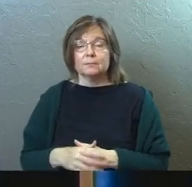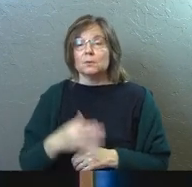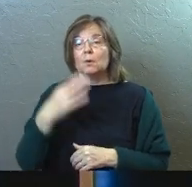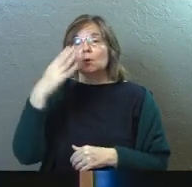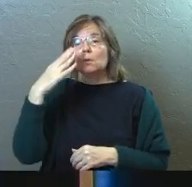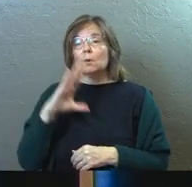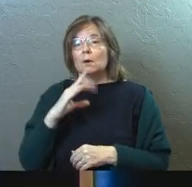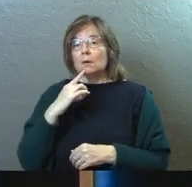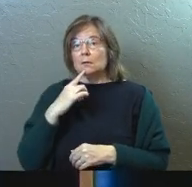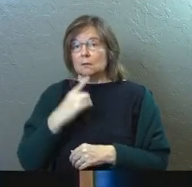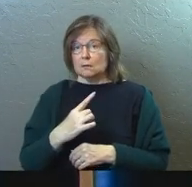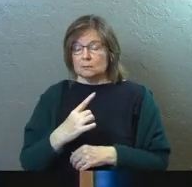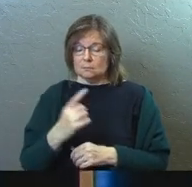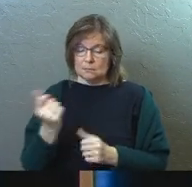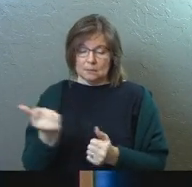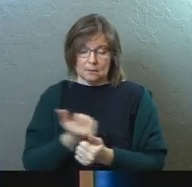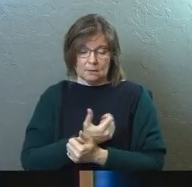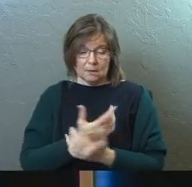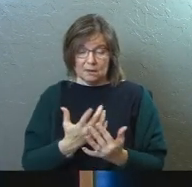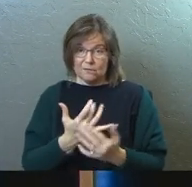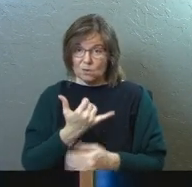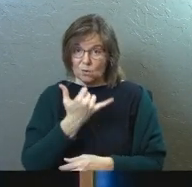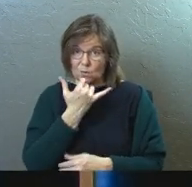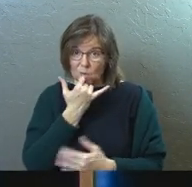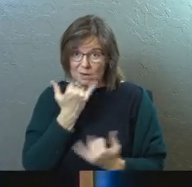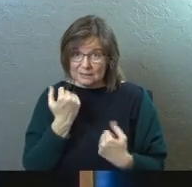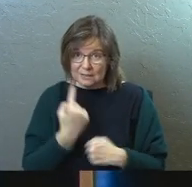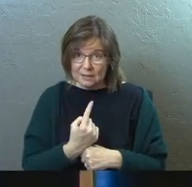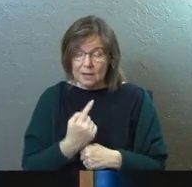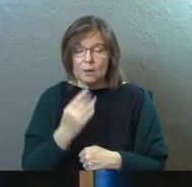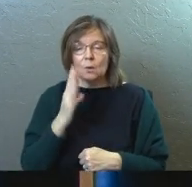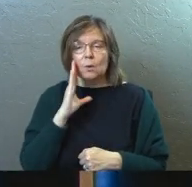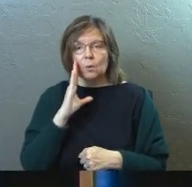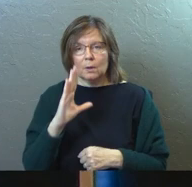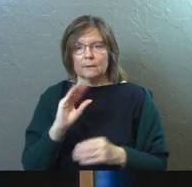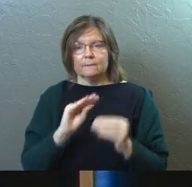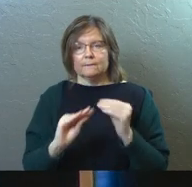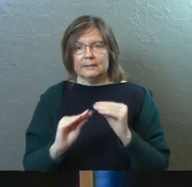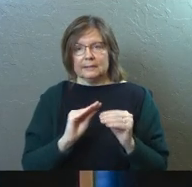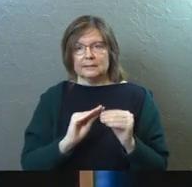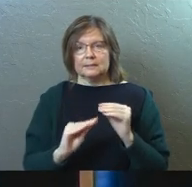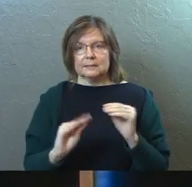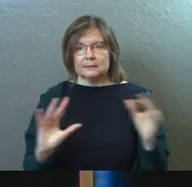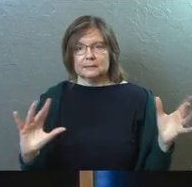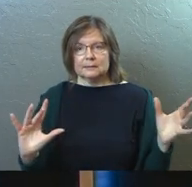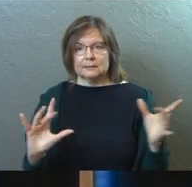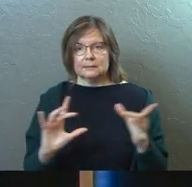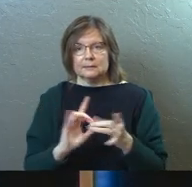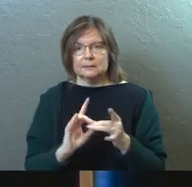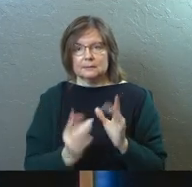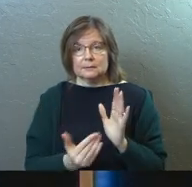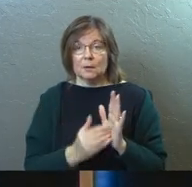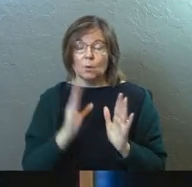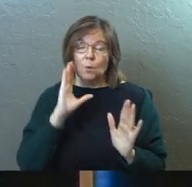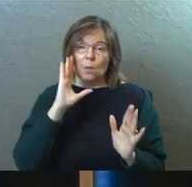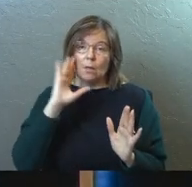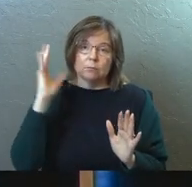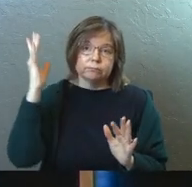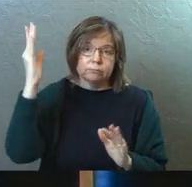Hallelujah. So God says, everything that is wrong today will be fixed.